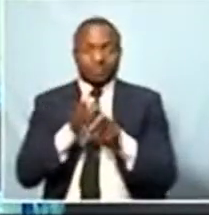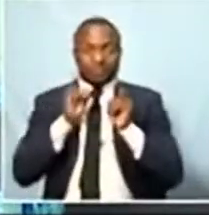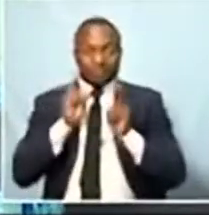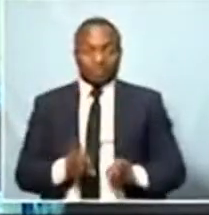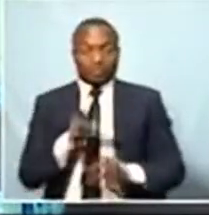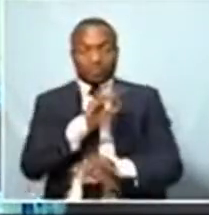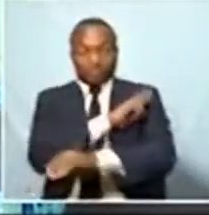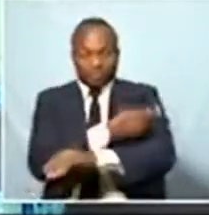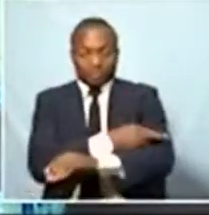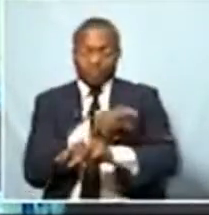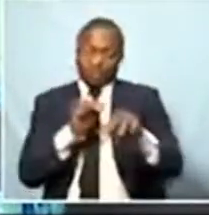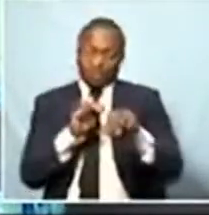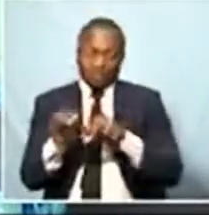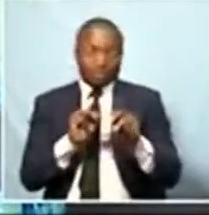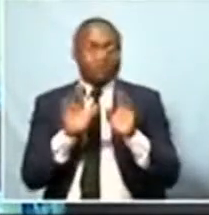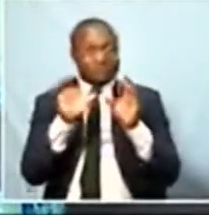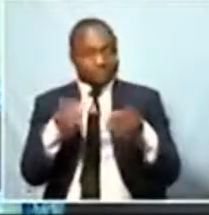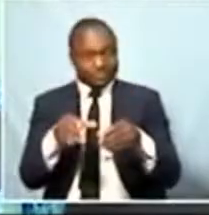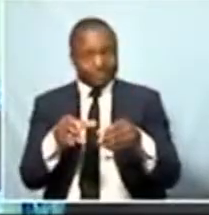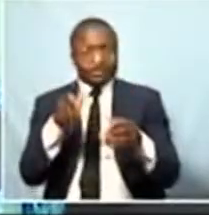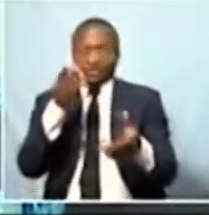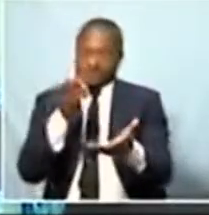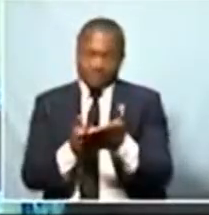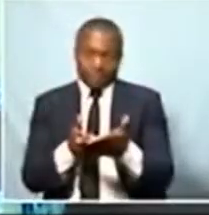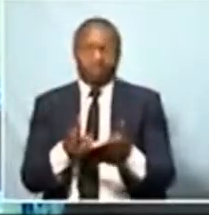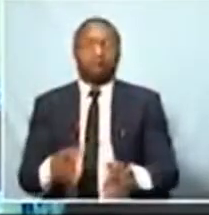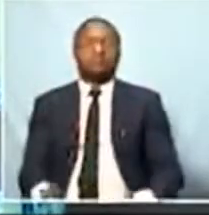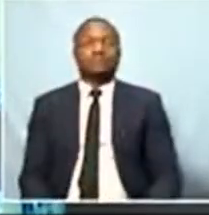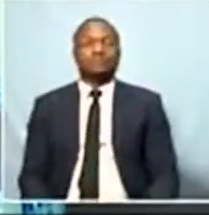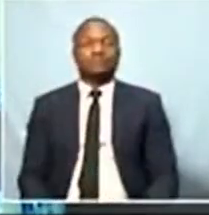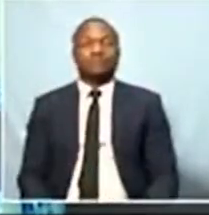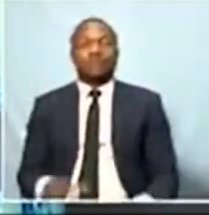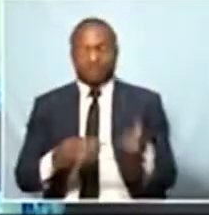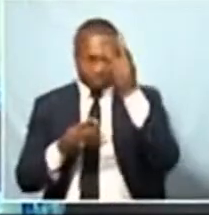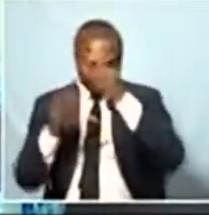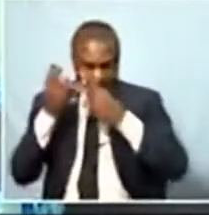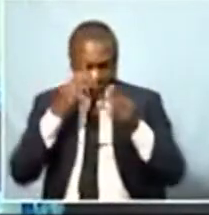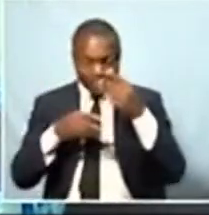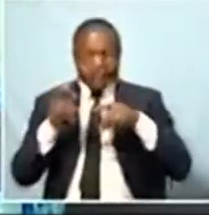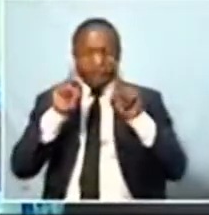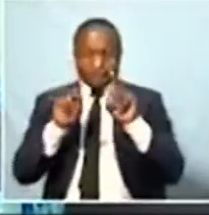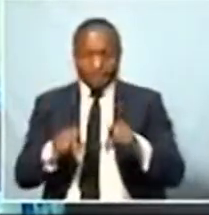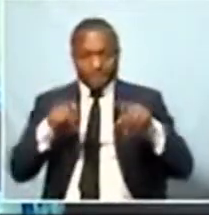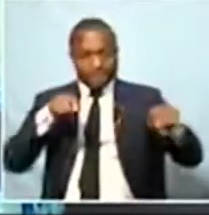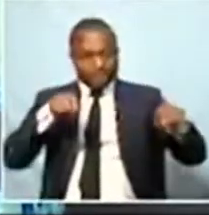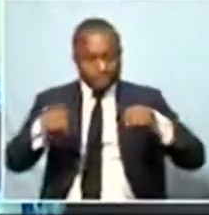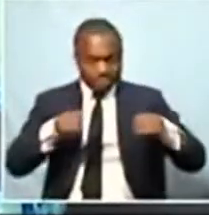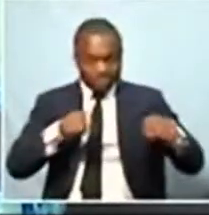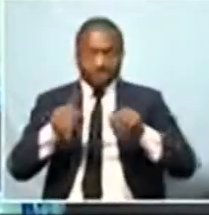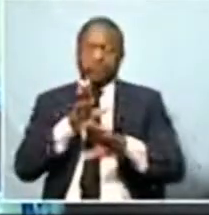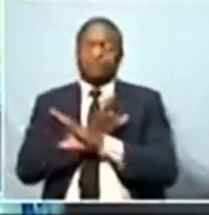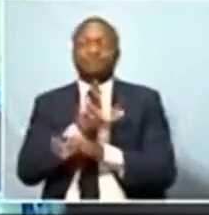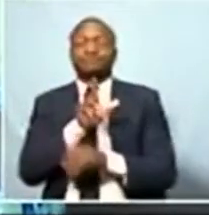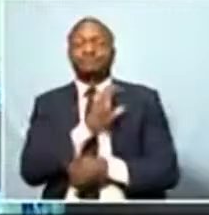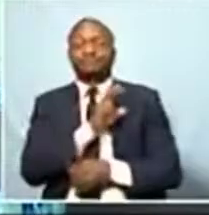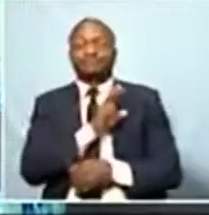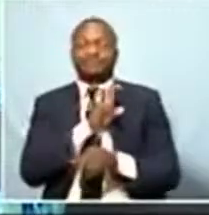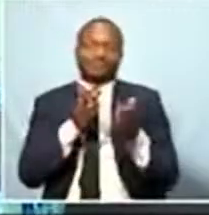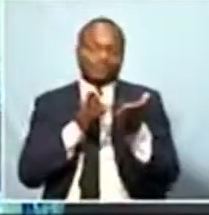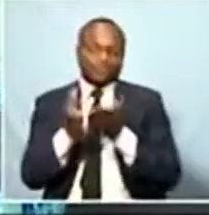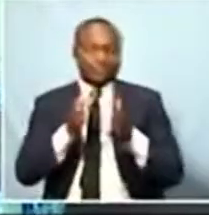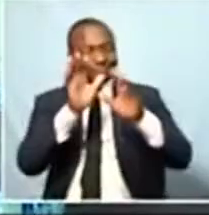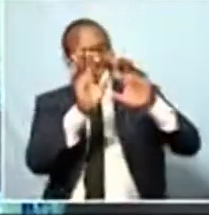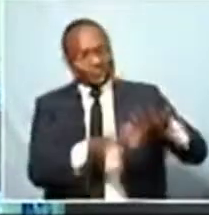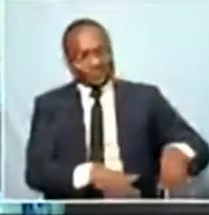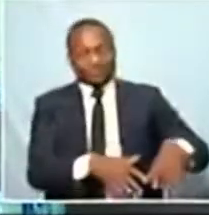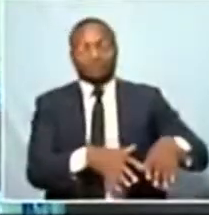resource management committees. This in itself is a concern, as persons who are supervised by the Zambia Police Service Commission are left out